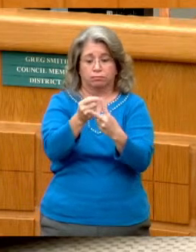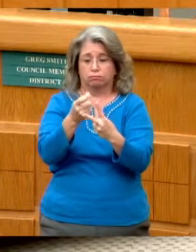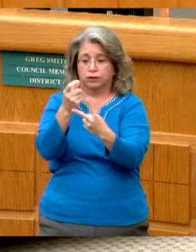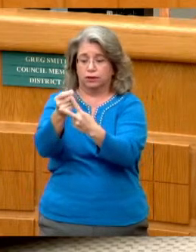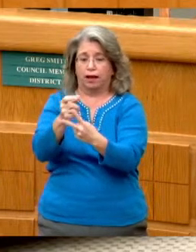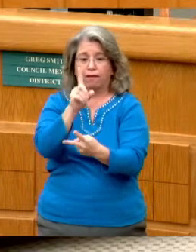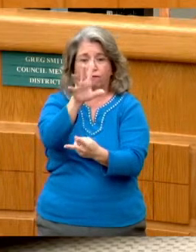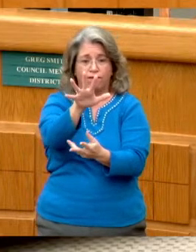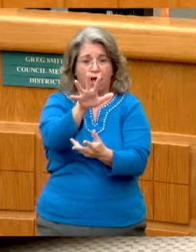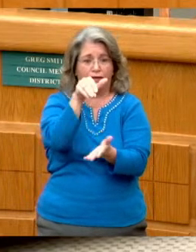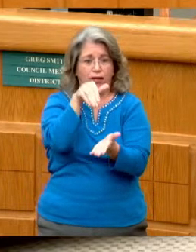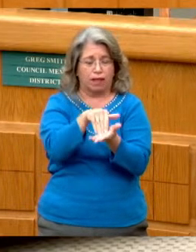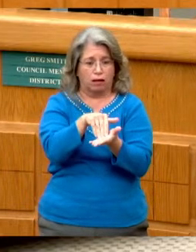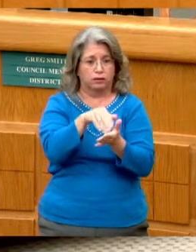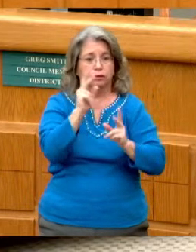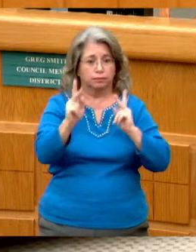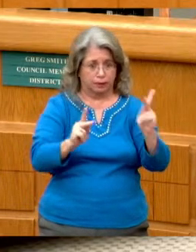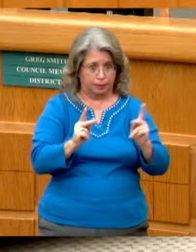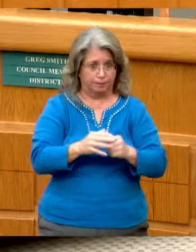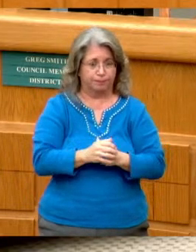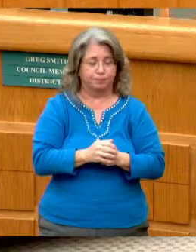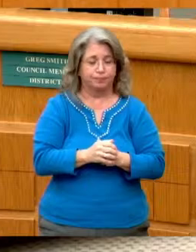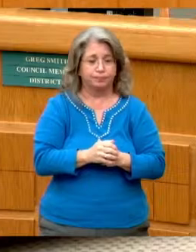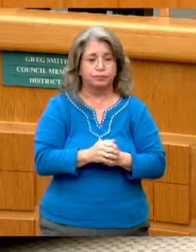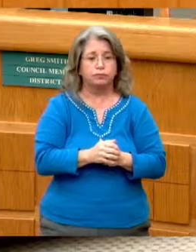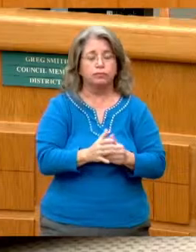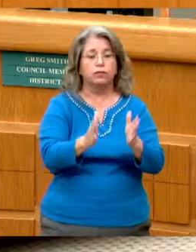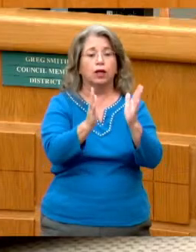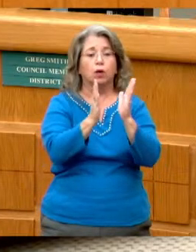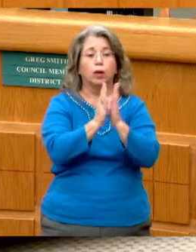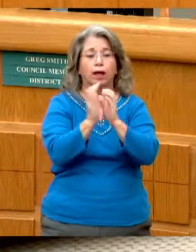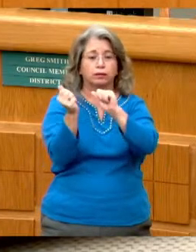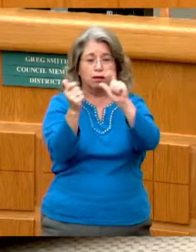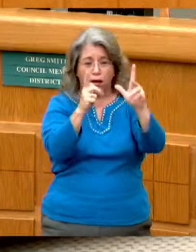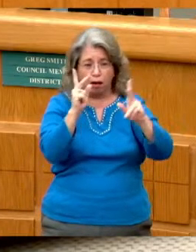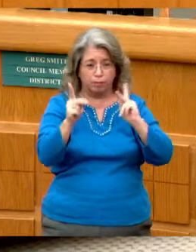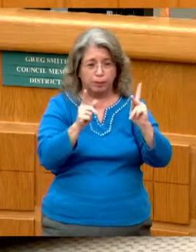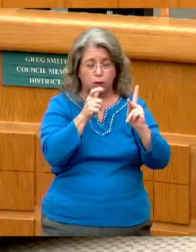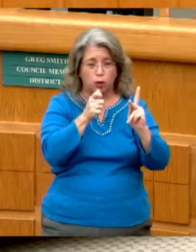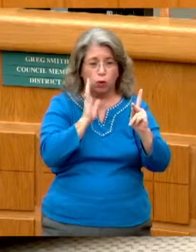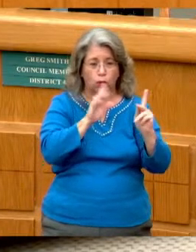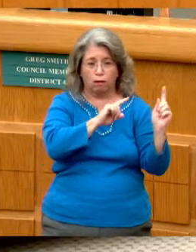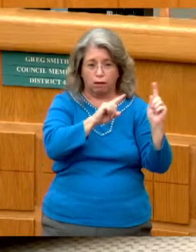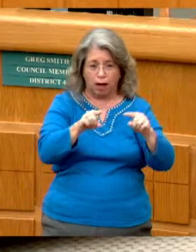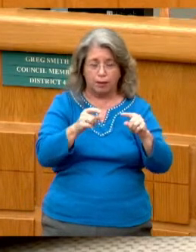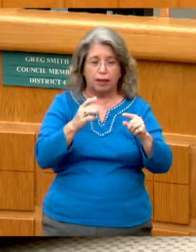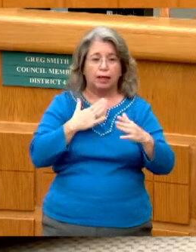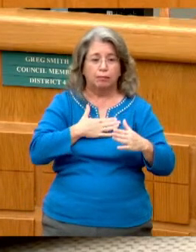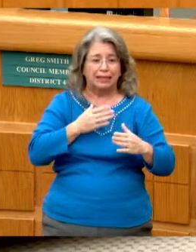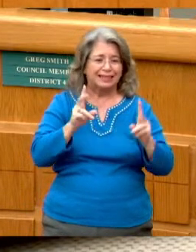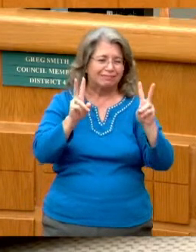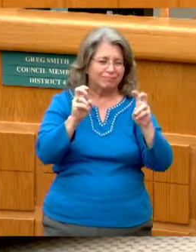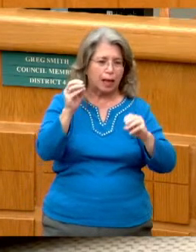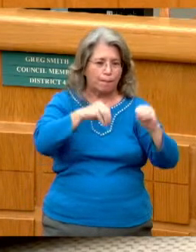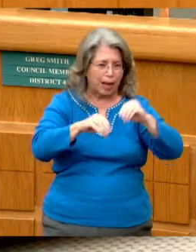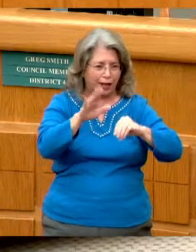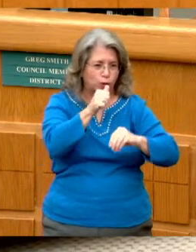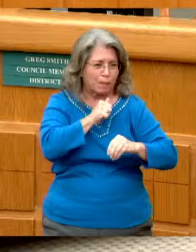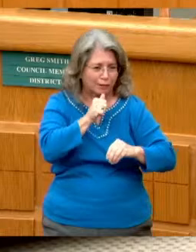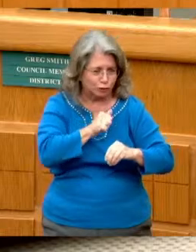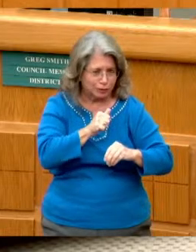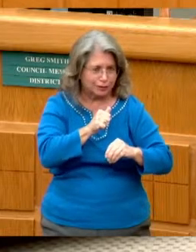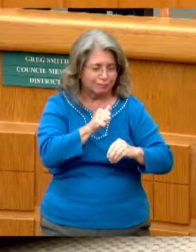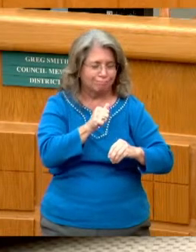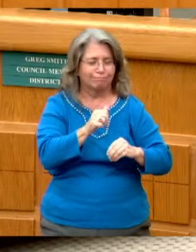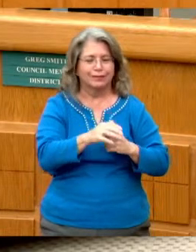individuals. We ask everyone attending to please pack your patients, as approximately 2,500